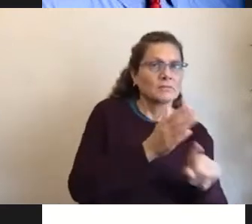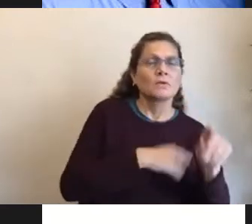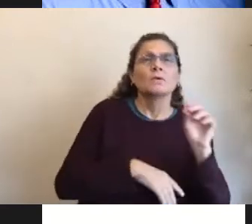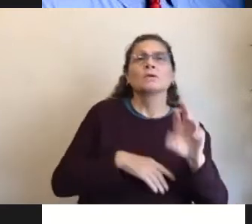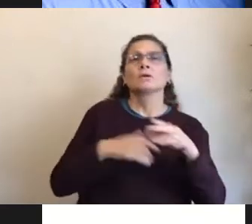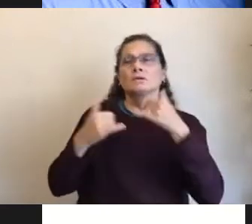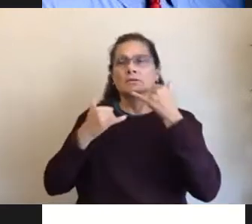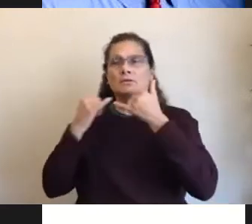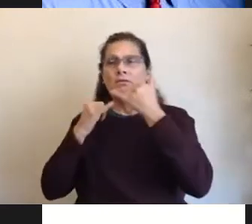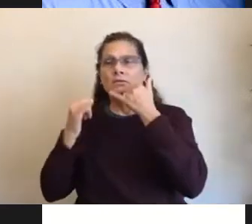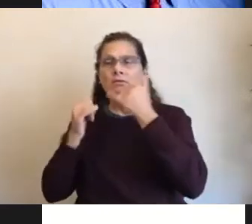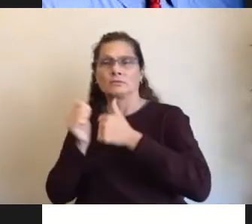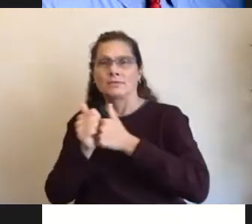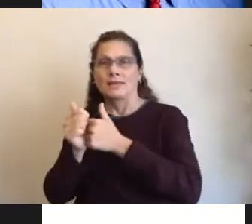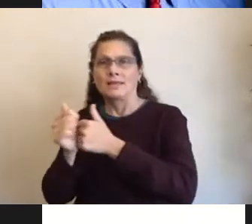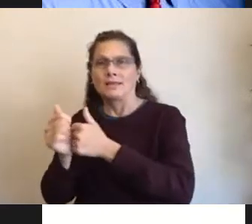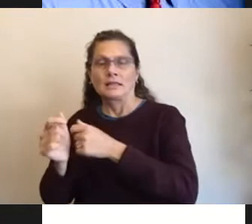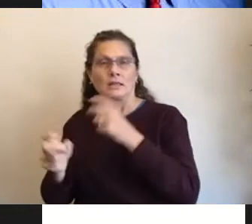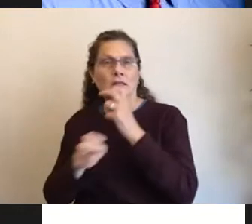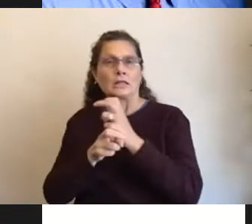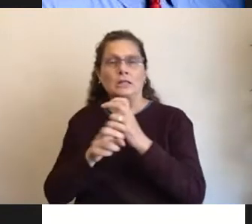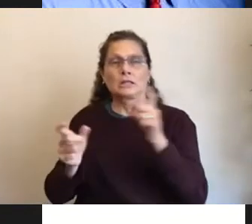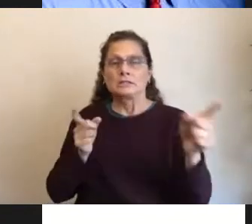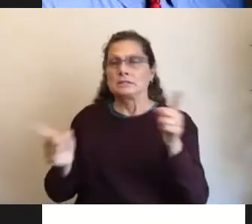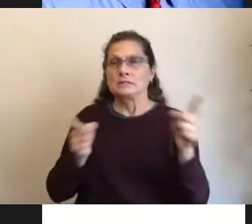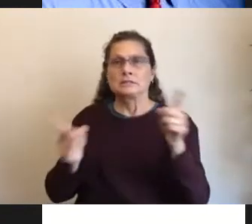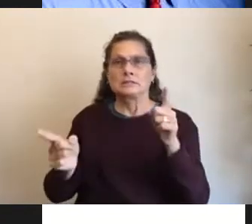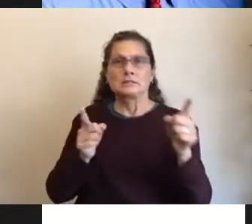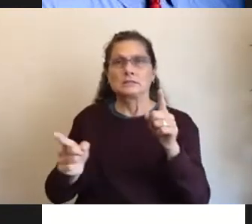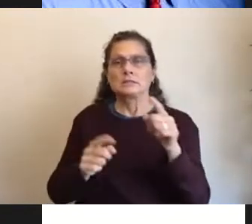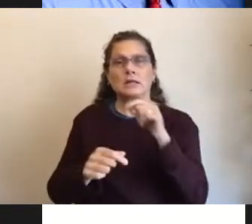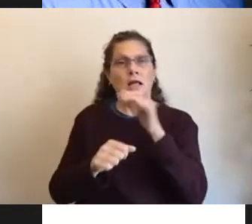as much information as we can through our contact tracing process.